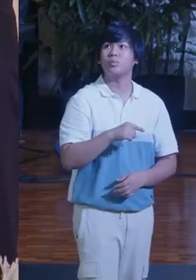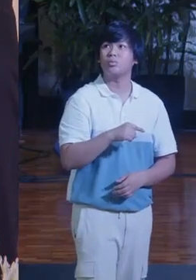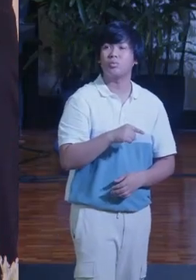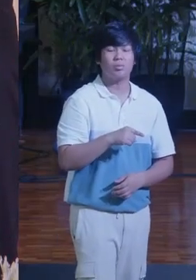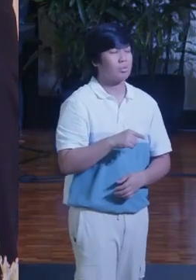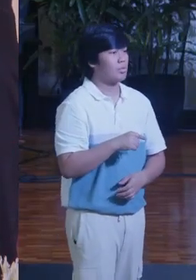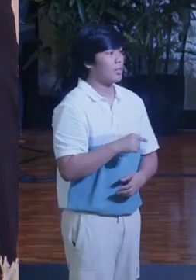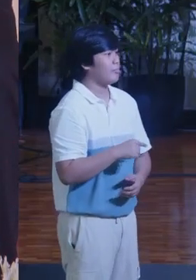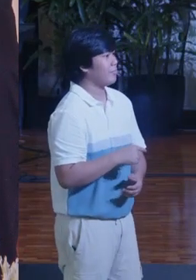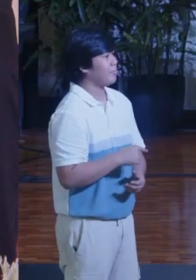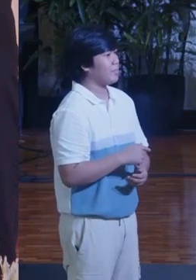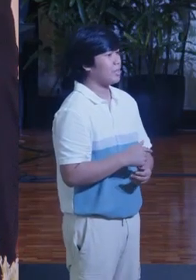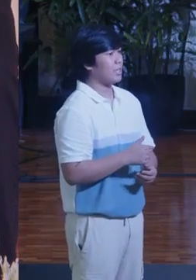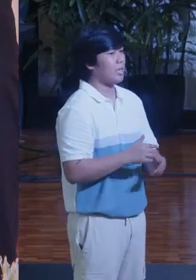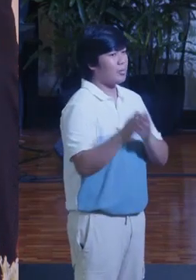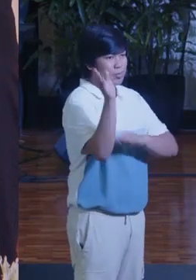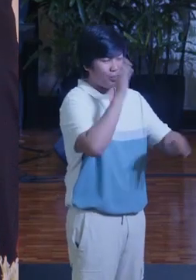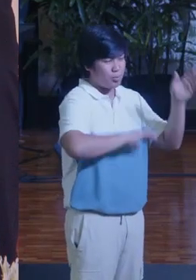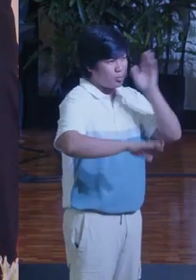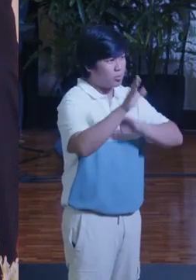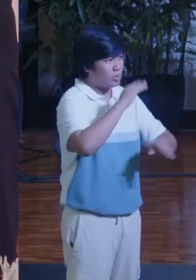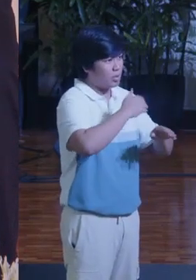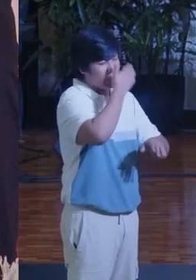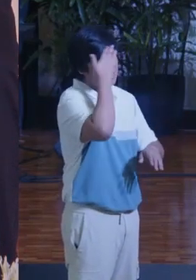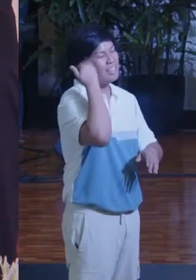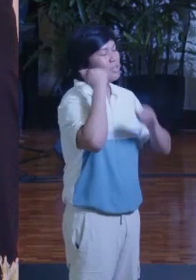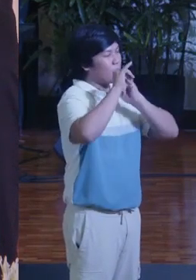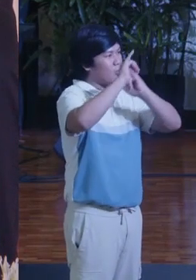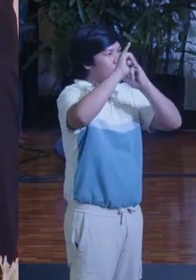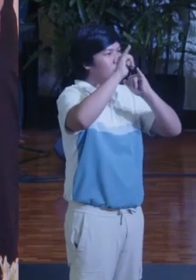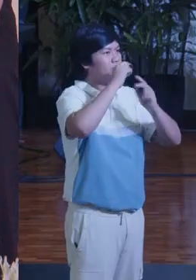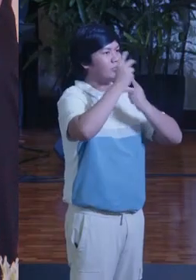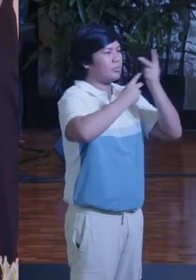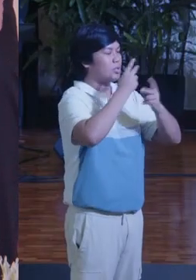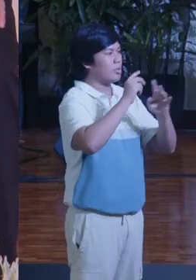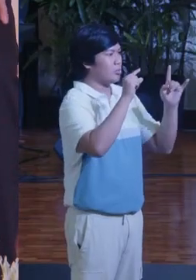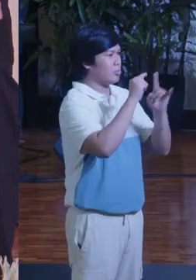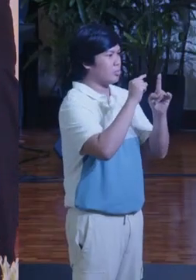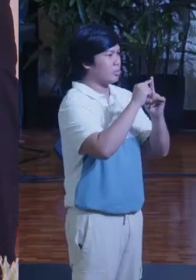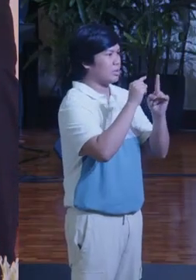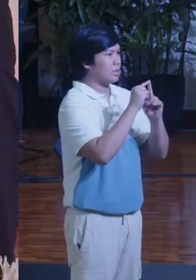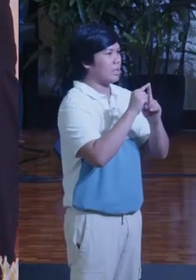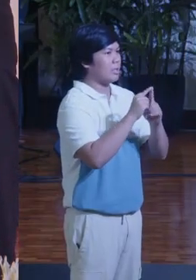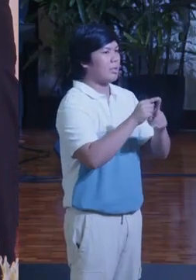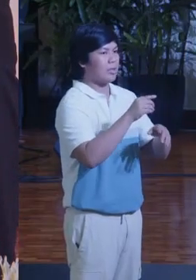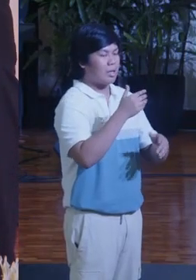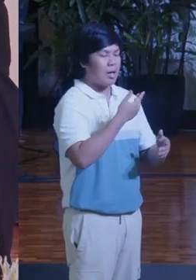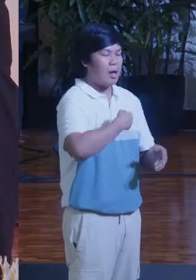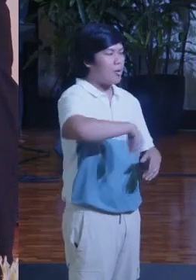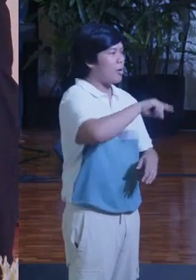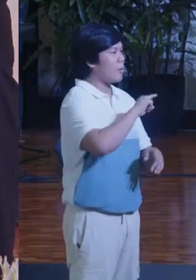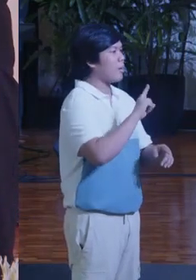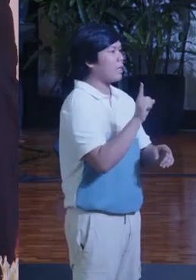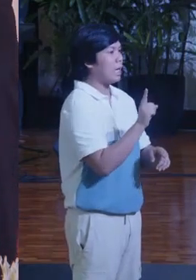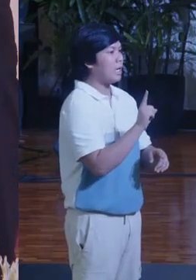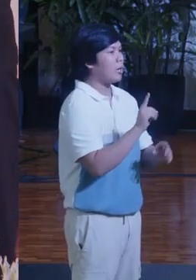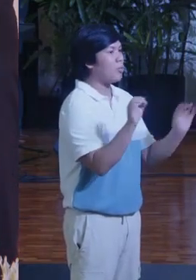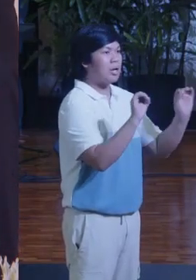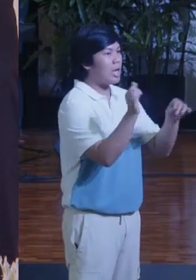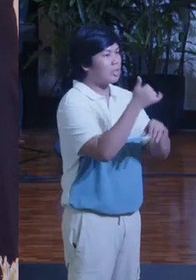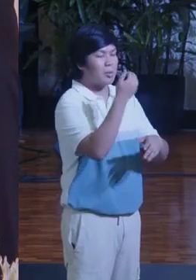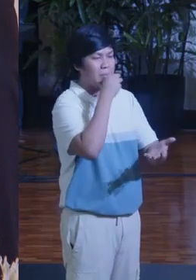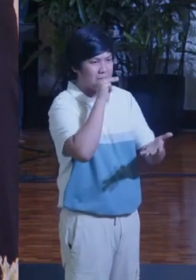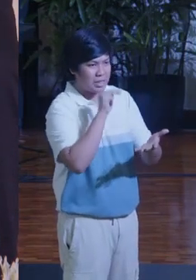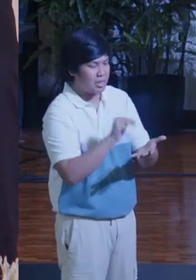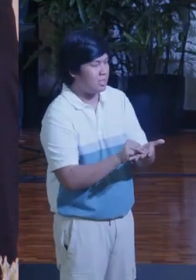darkness and gloom and a tempest, the sound of a trumpet and a voice whose words made the hearers beg that no further messages be spoken